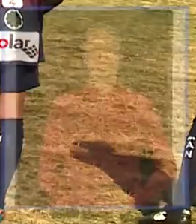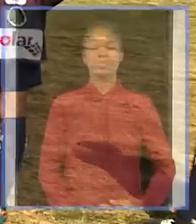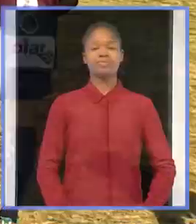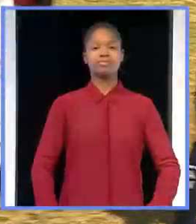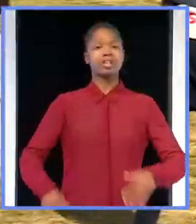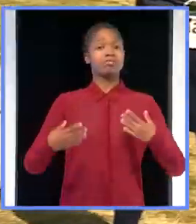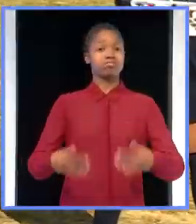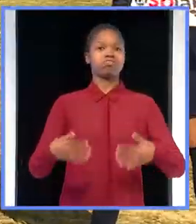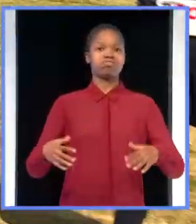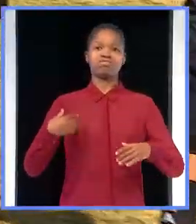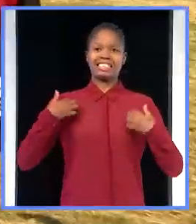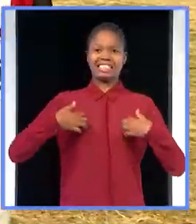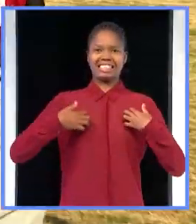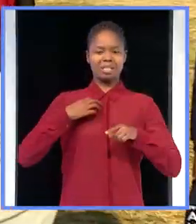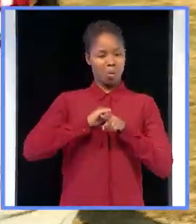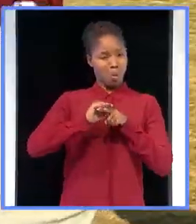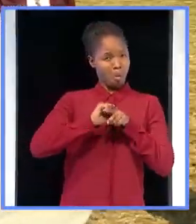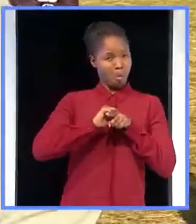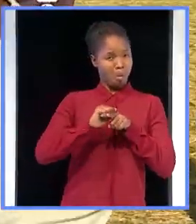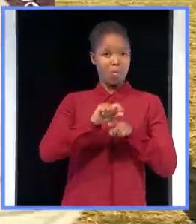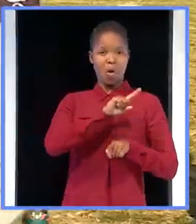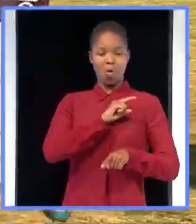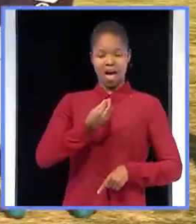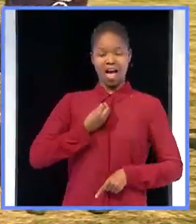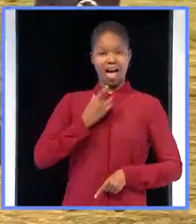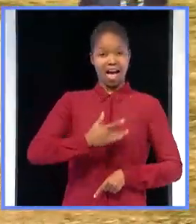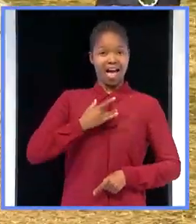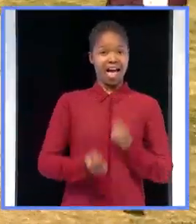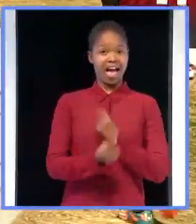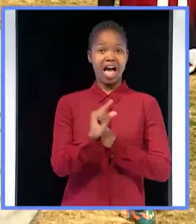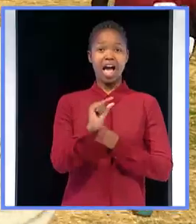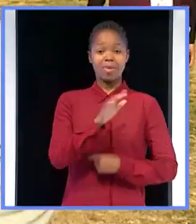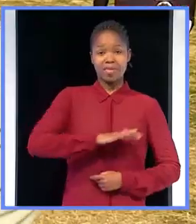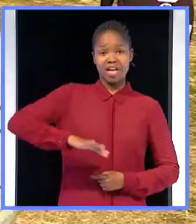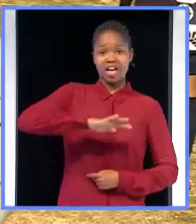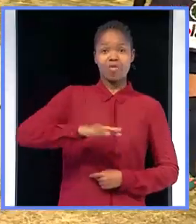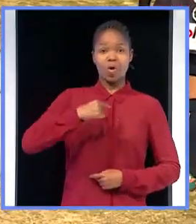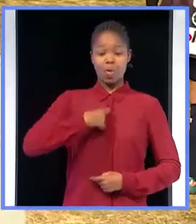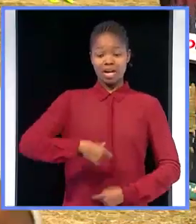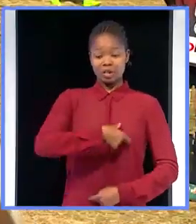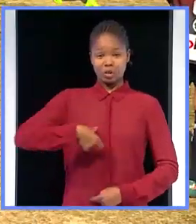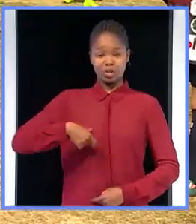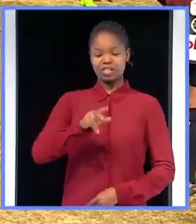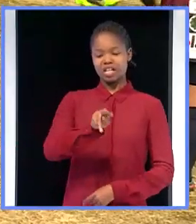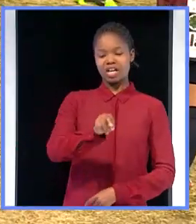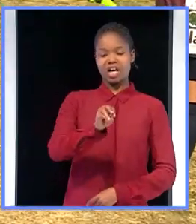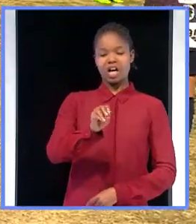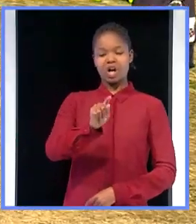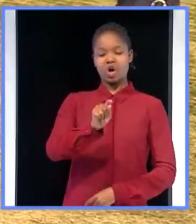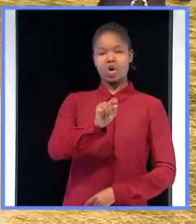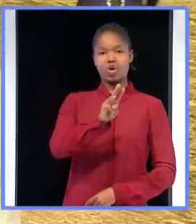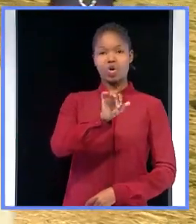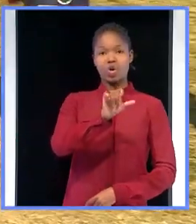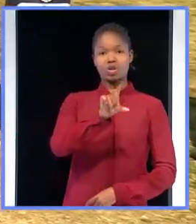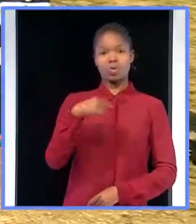So this is how we make sure we see warm up for ama junior world championships lawa ayenzeka e Switzerland and Otwil. This is the second leg yalama